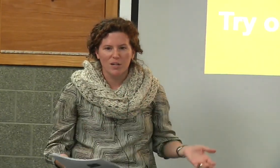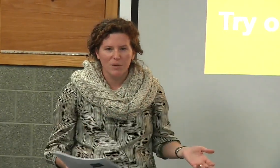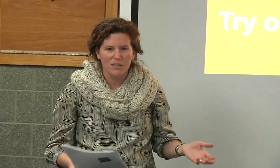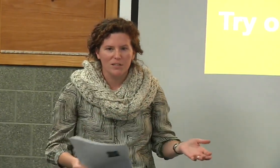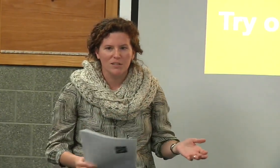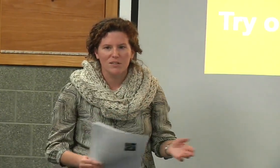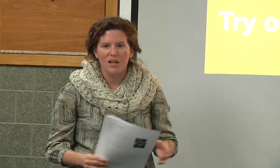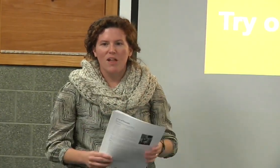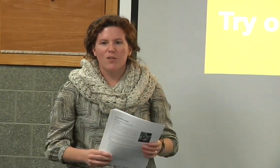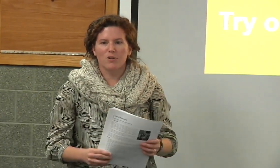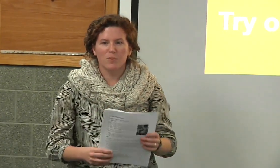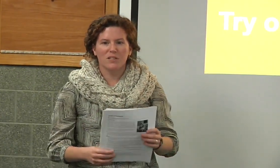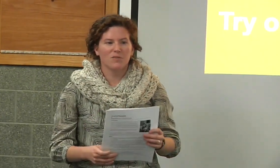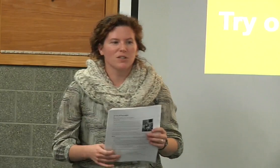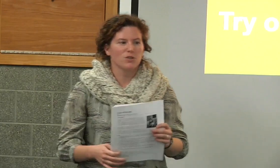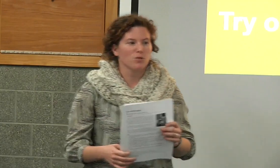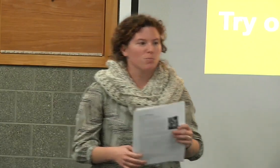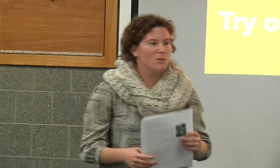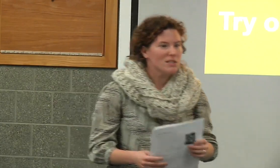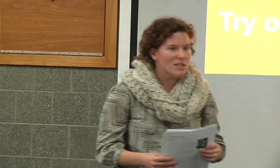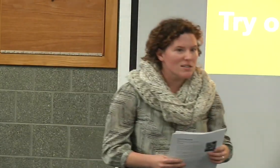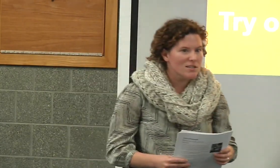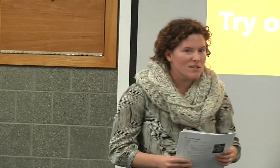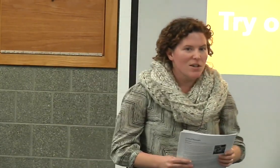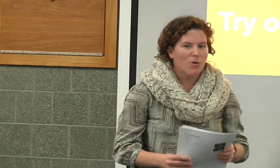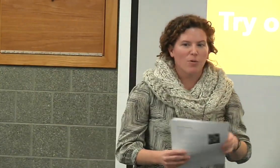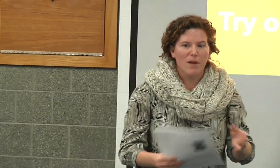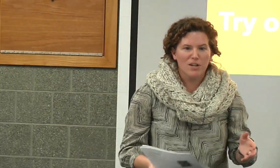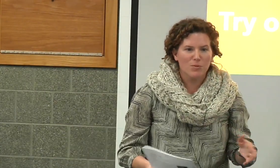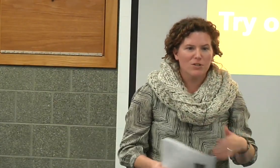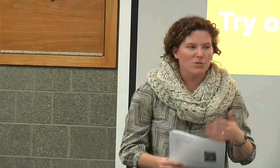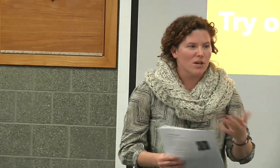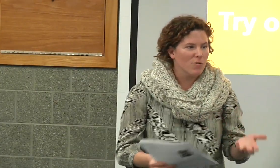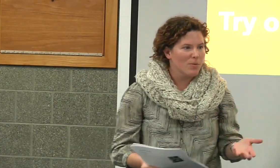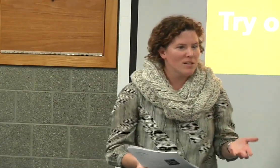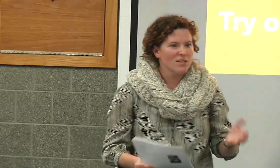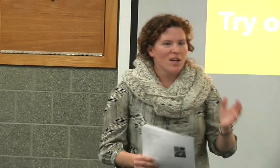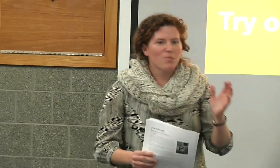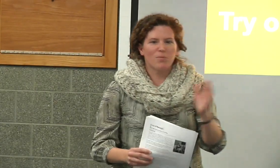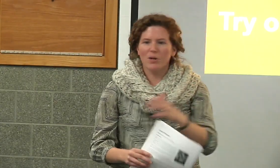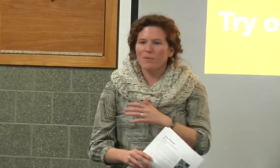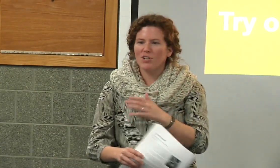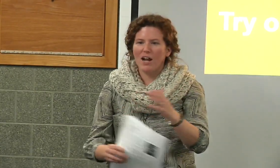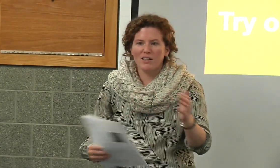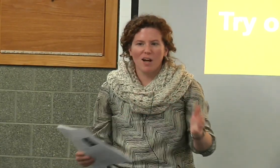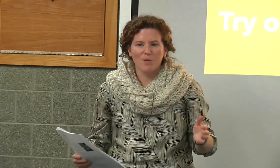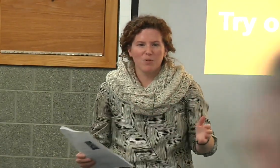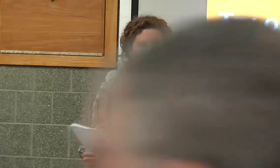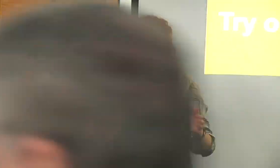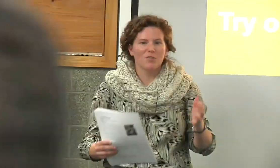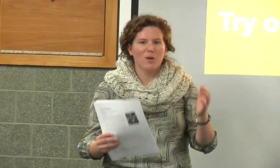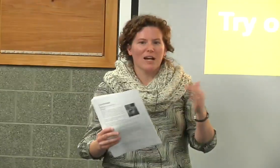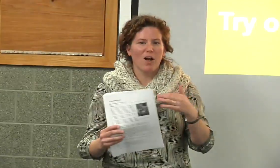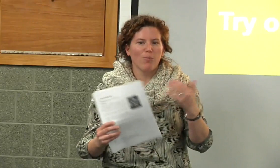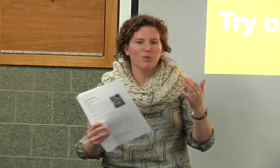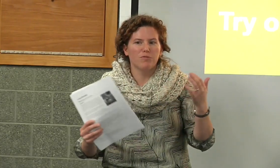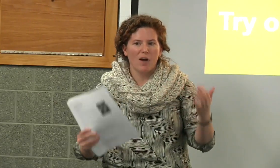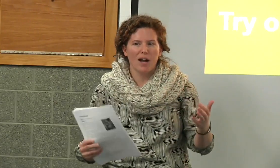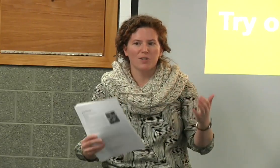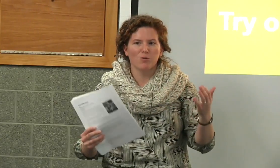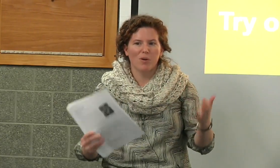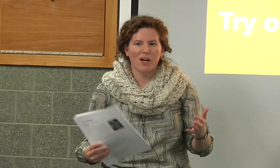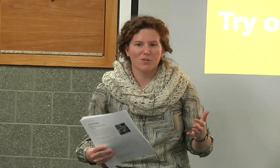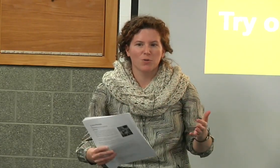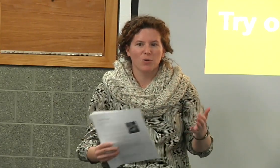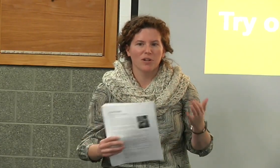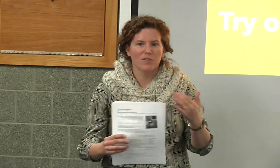entire databases that are specific to business or management or government, but pretty much any topic you can think of, we can help you